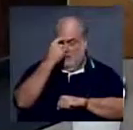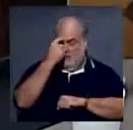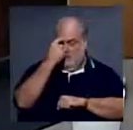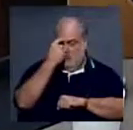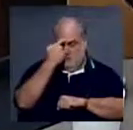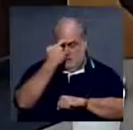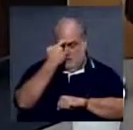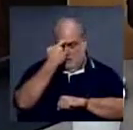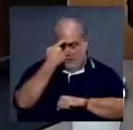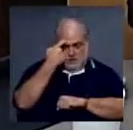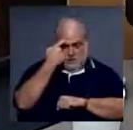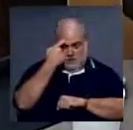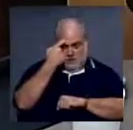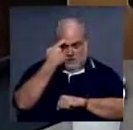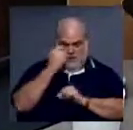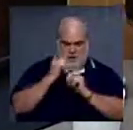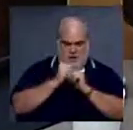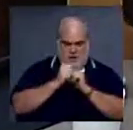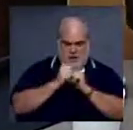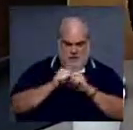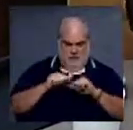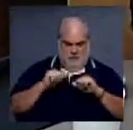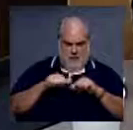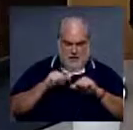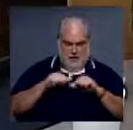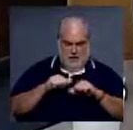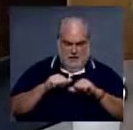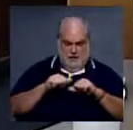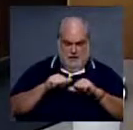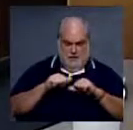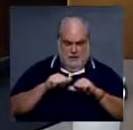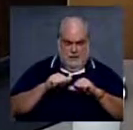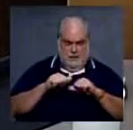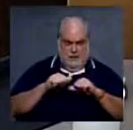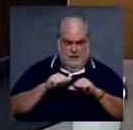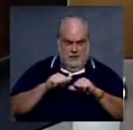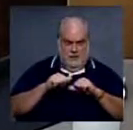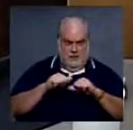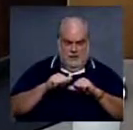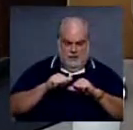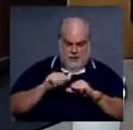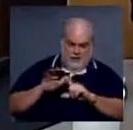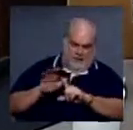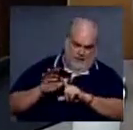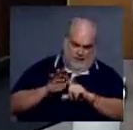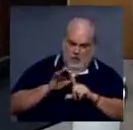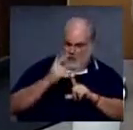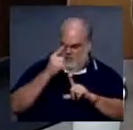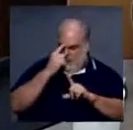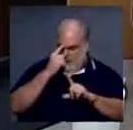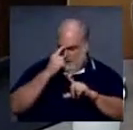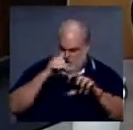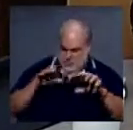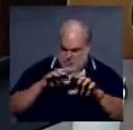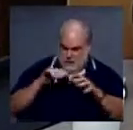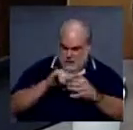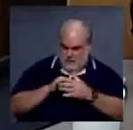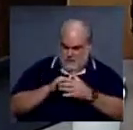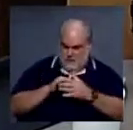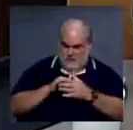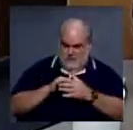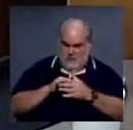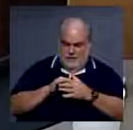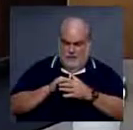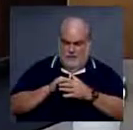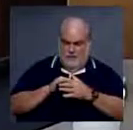how could this have happened? What could have been going through their minds to make them take this action? What